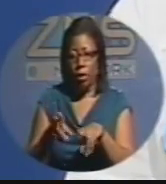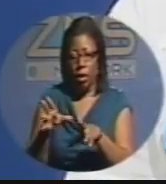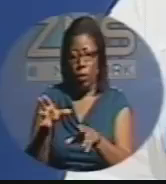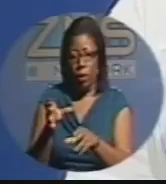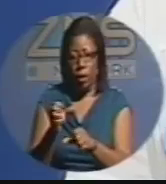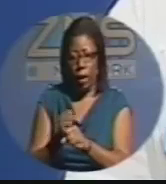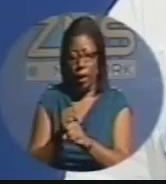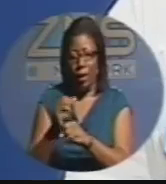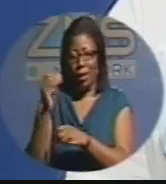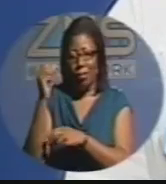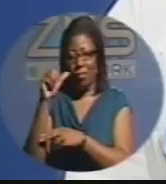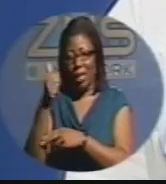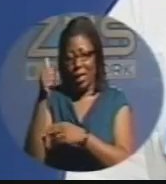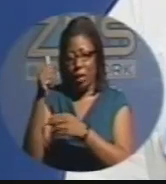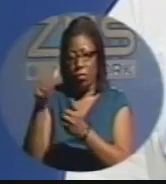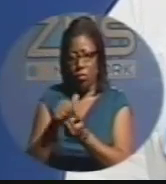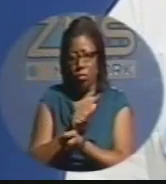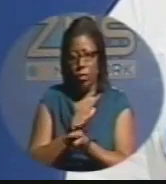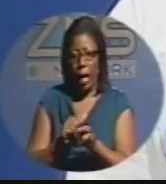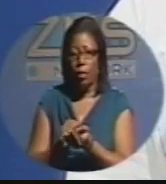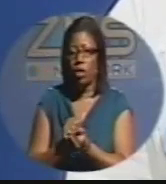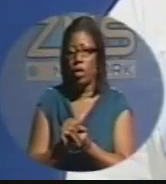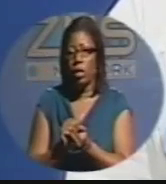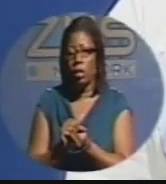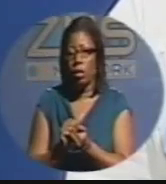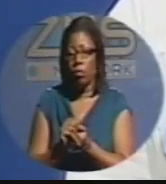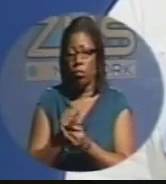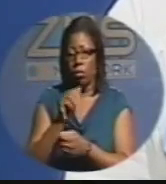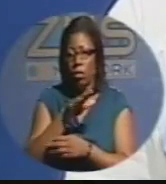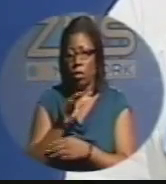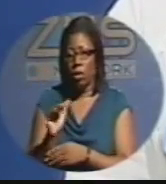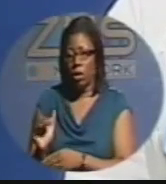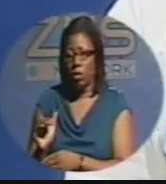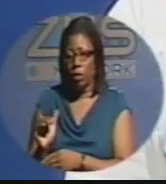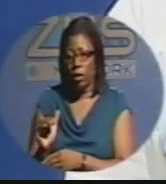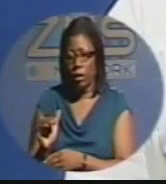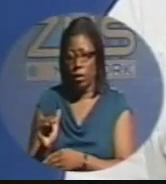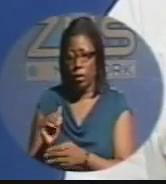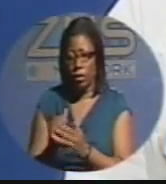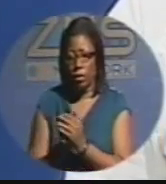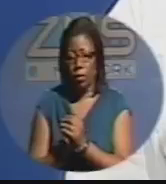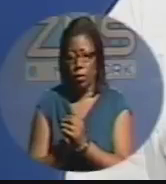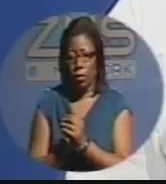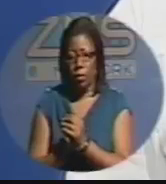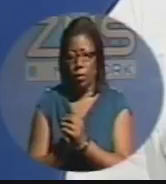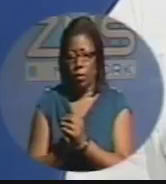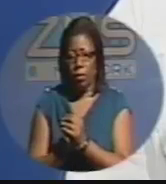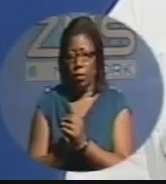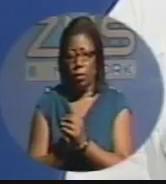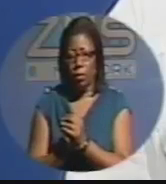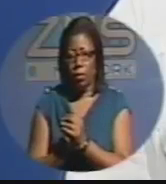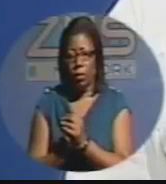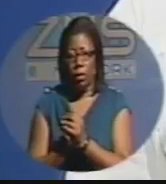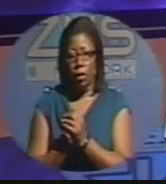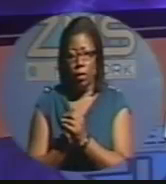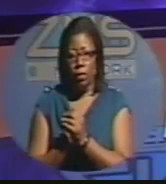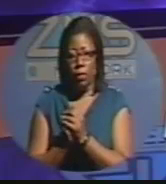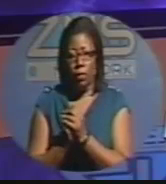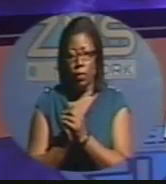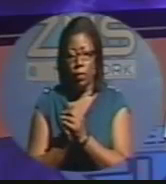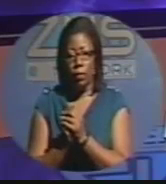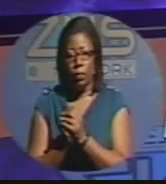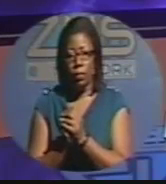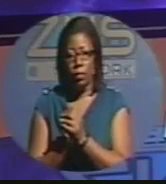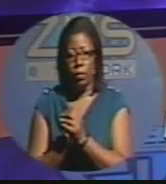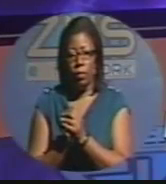damages, especially senior citizens and children, single mothers. Now, since